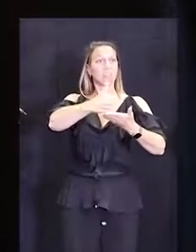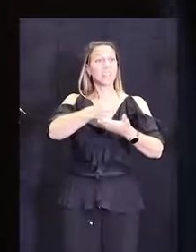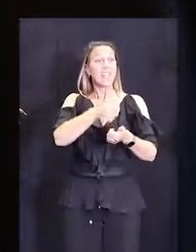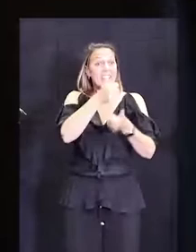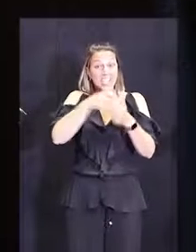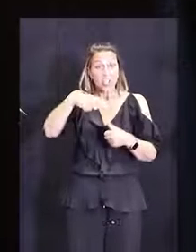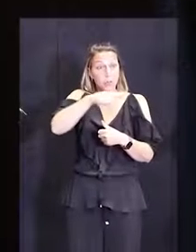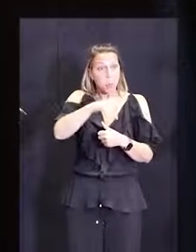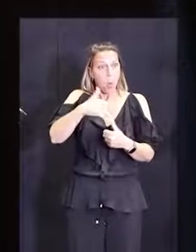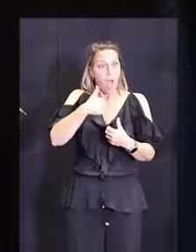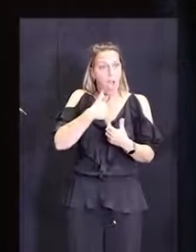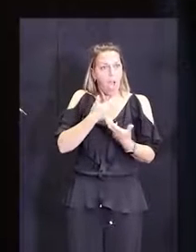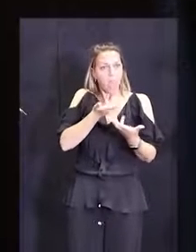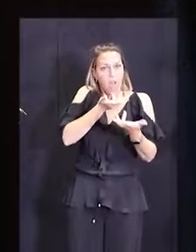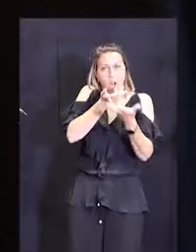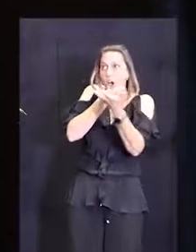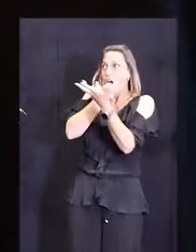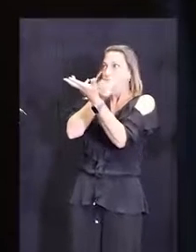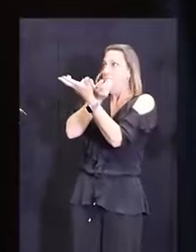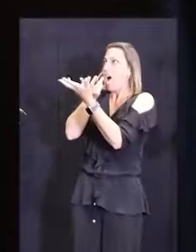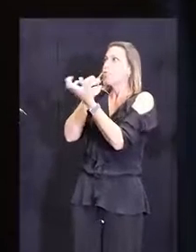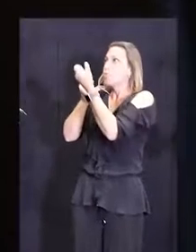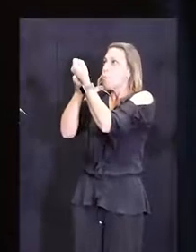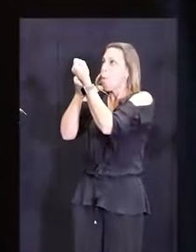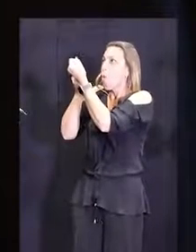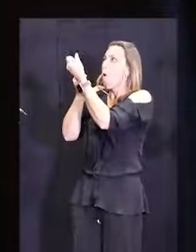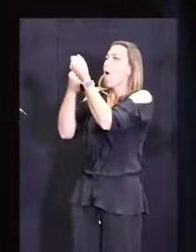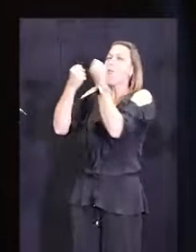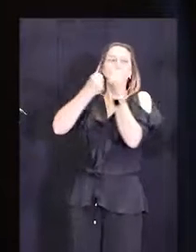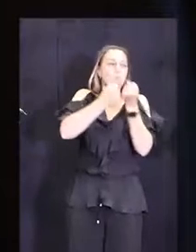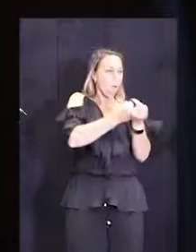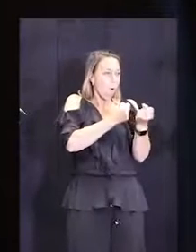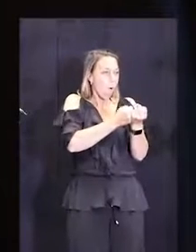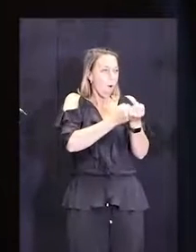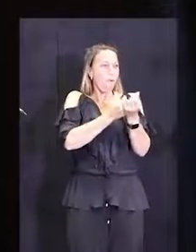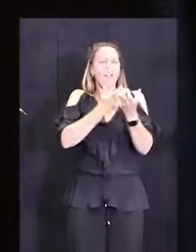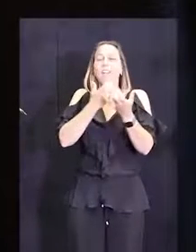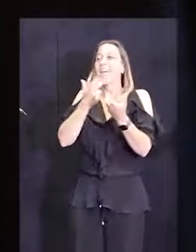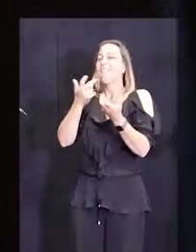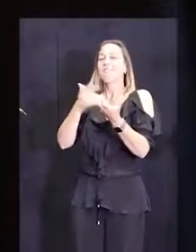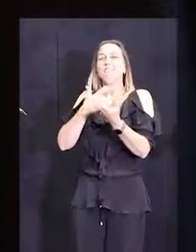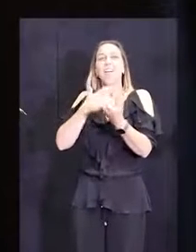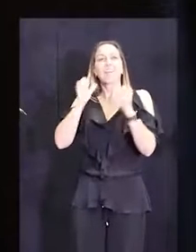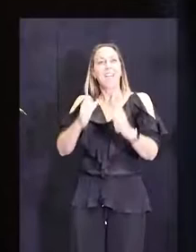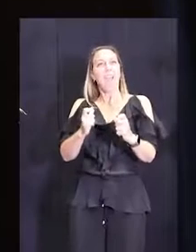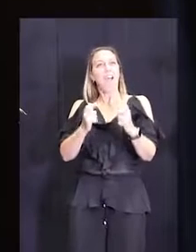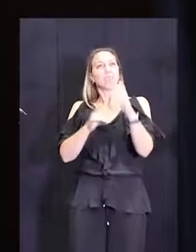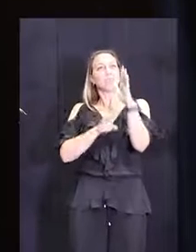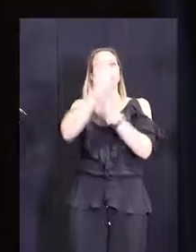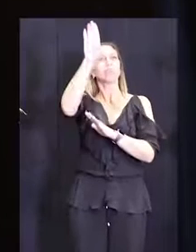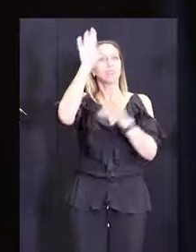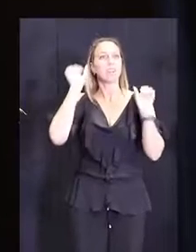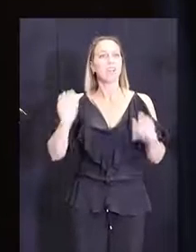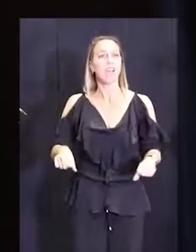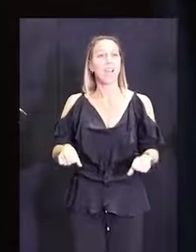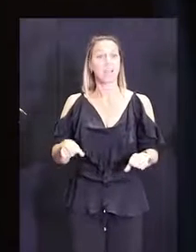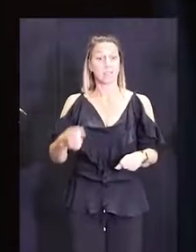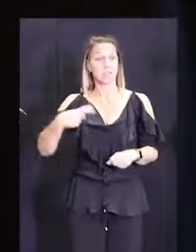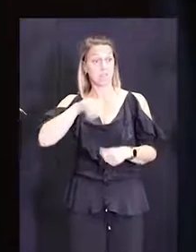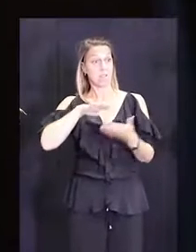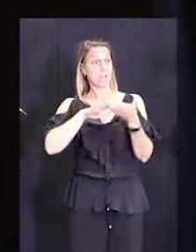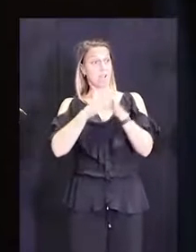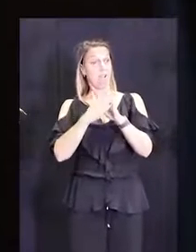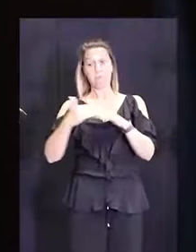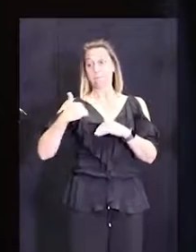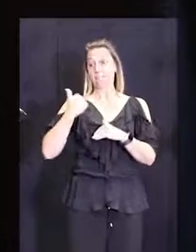unique web of support that has fostered an environment for us to grow and thrive in. As we matured into young